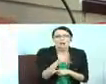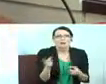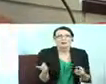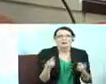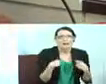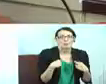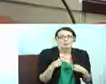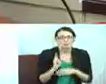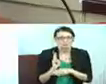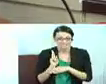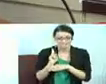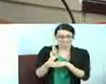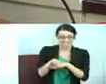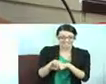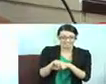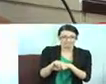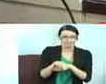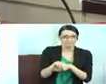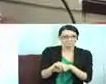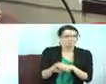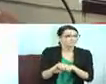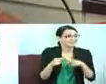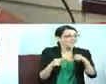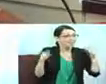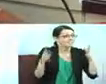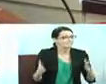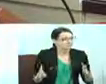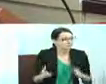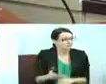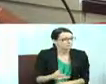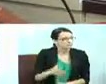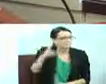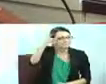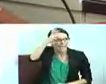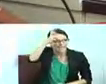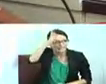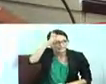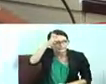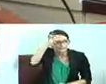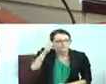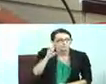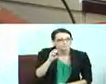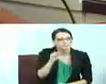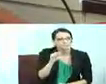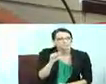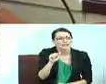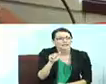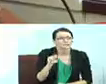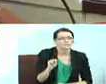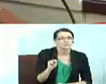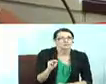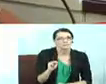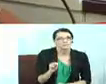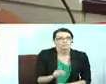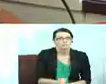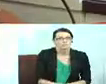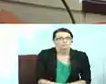adversary, Satan. Satan, we're gonna tear